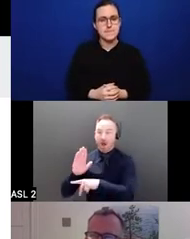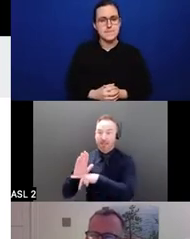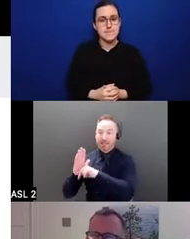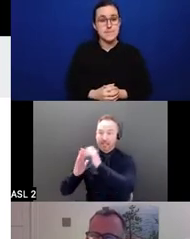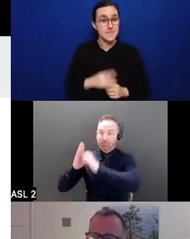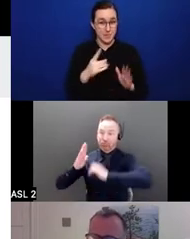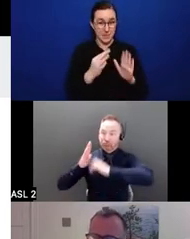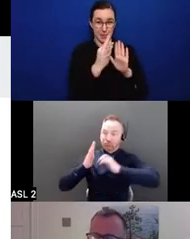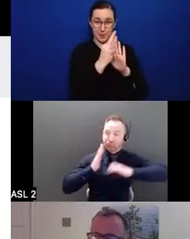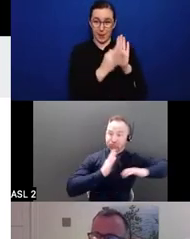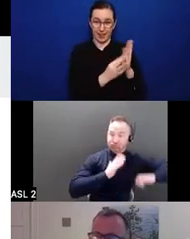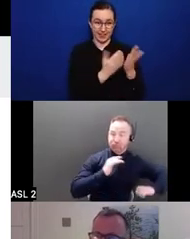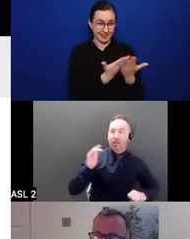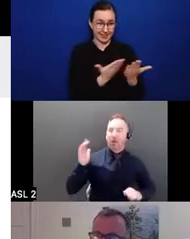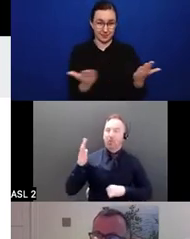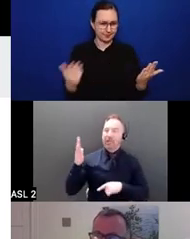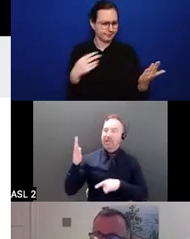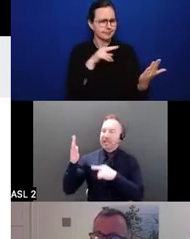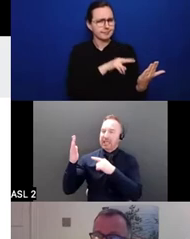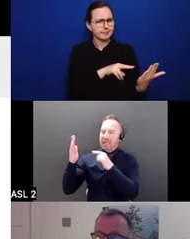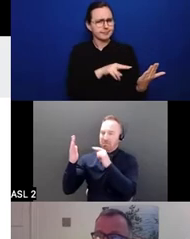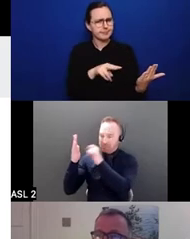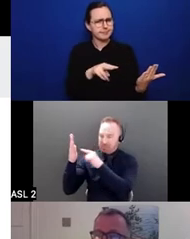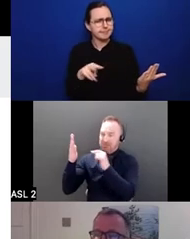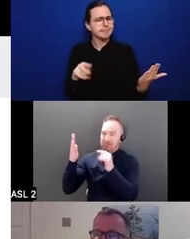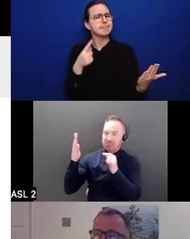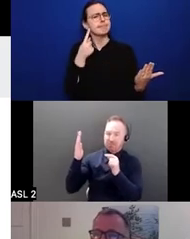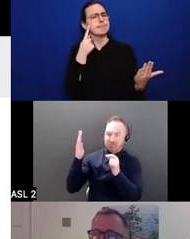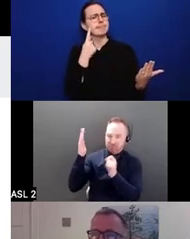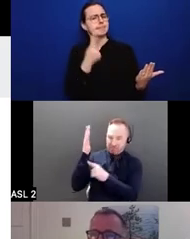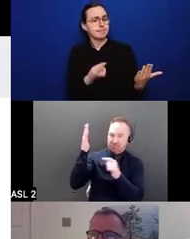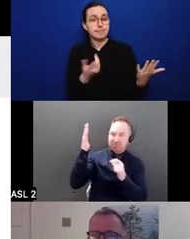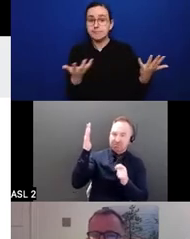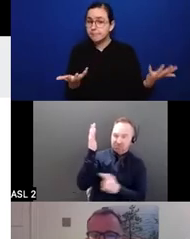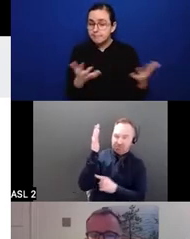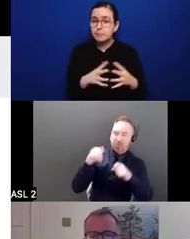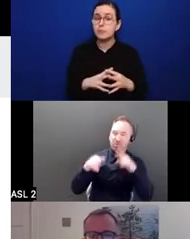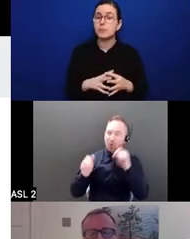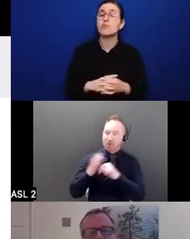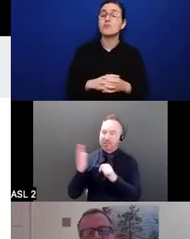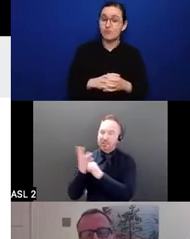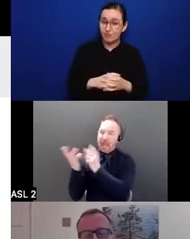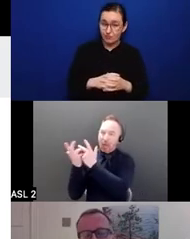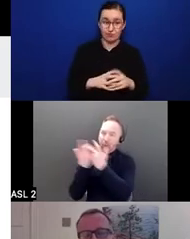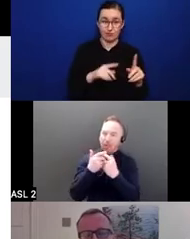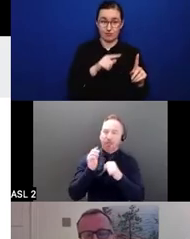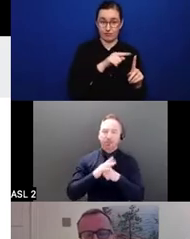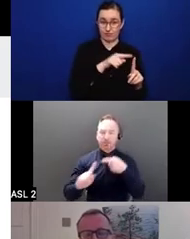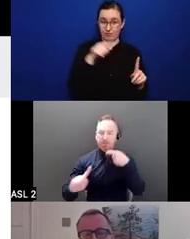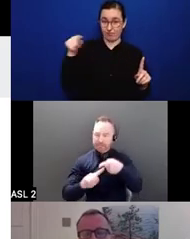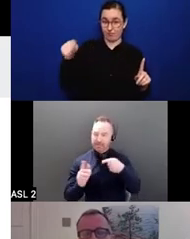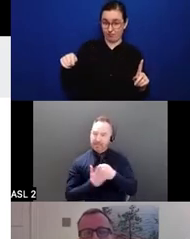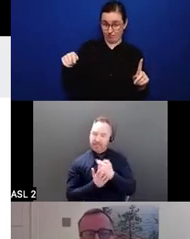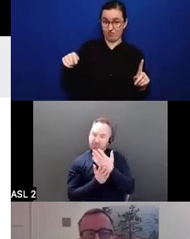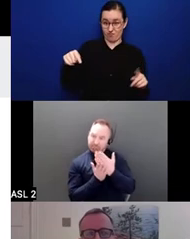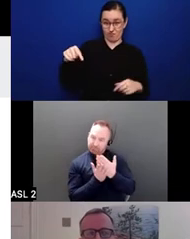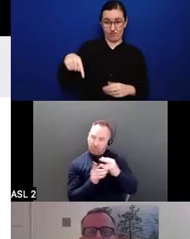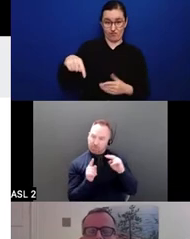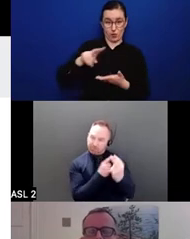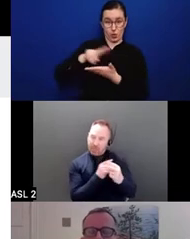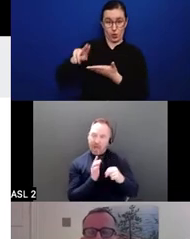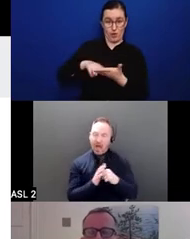well, yes, we see these alignments or these correspondence with specific aspects of the policies. How can we pull